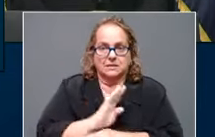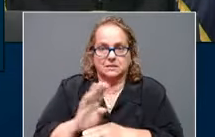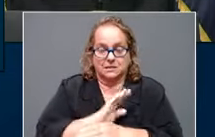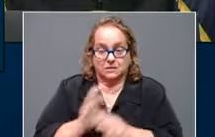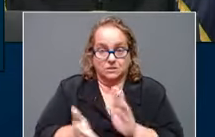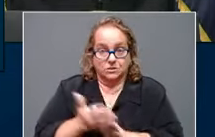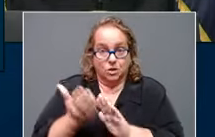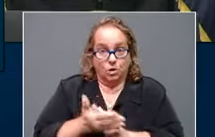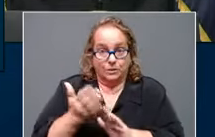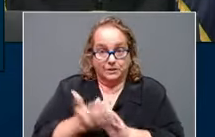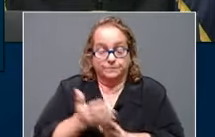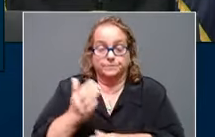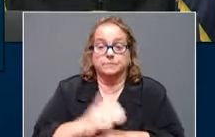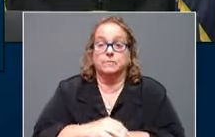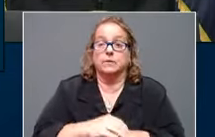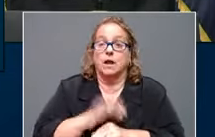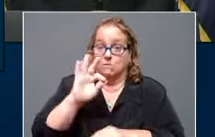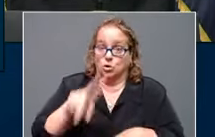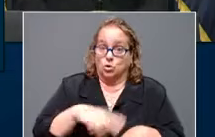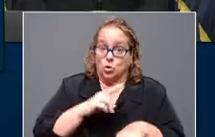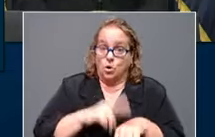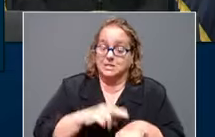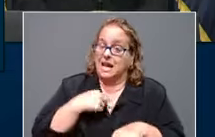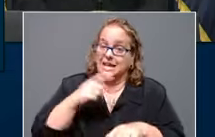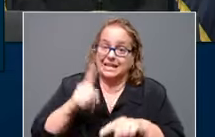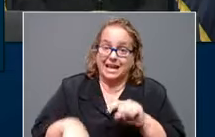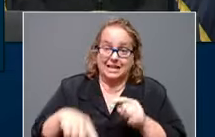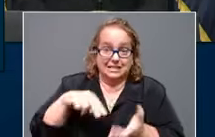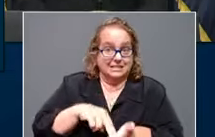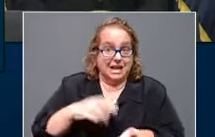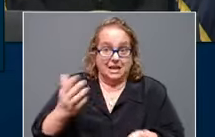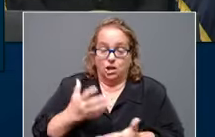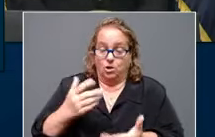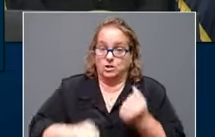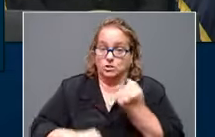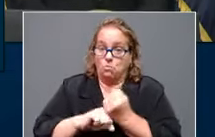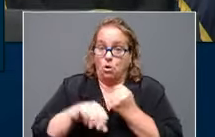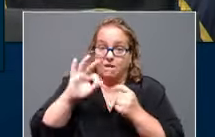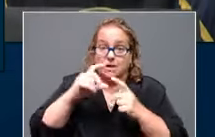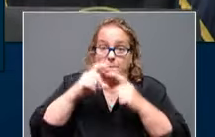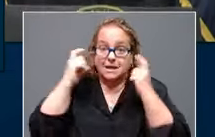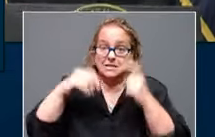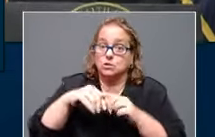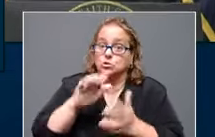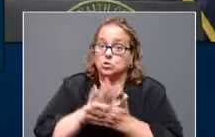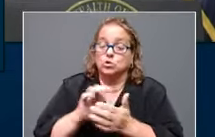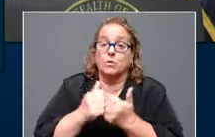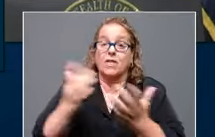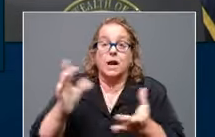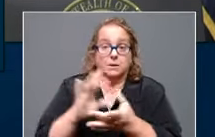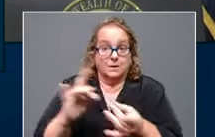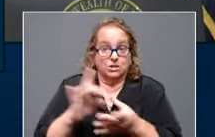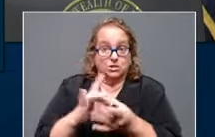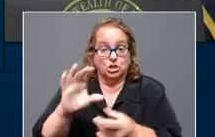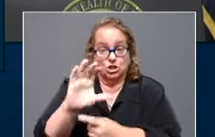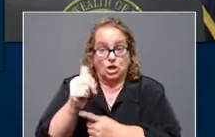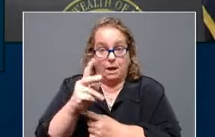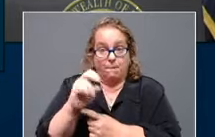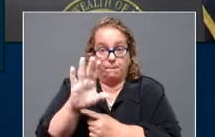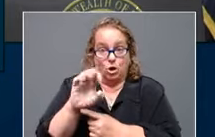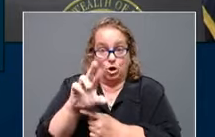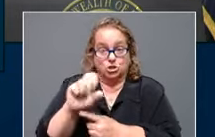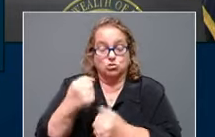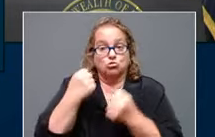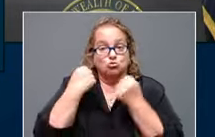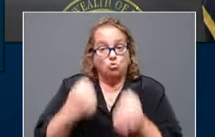of business, we have 3 highly effective and safe vaccines that we know